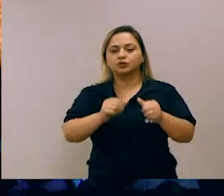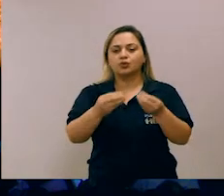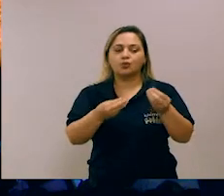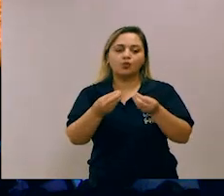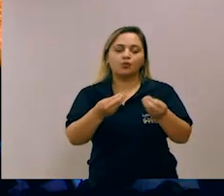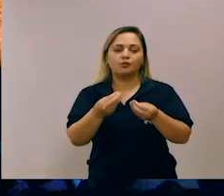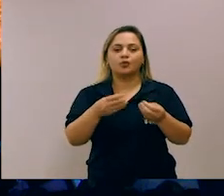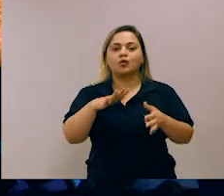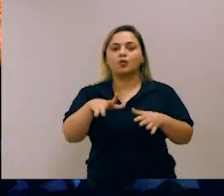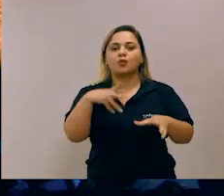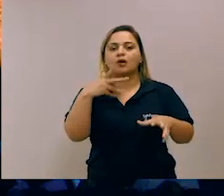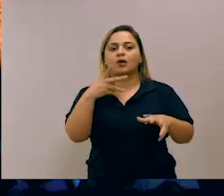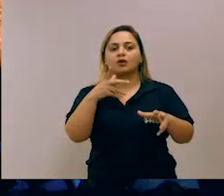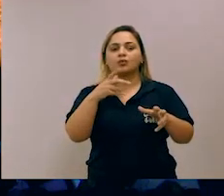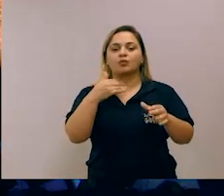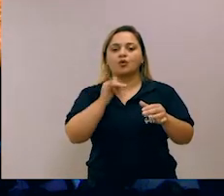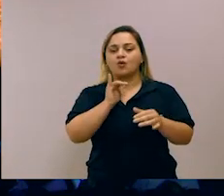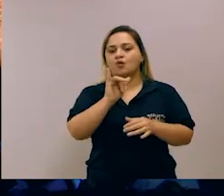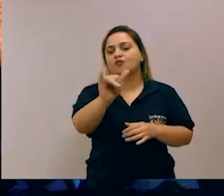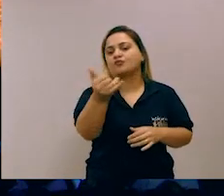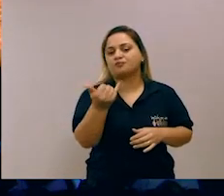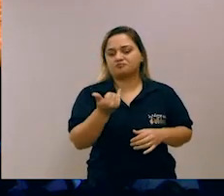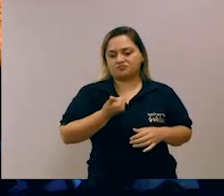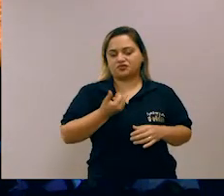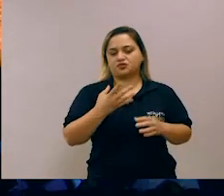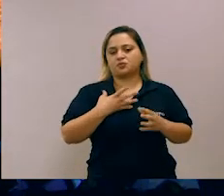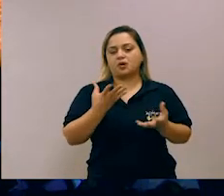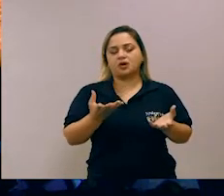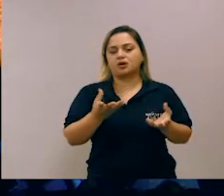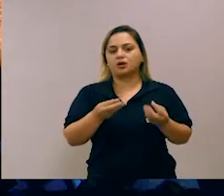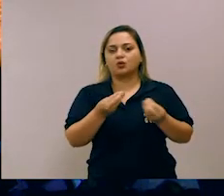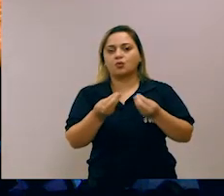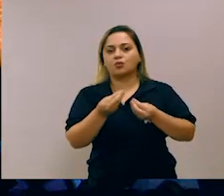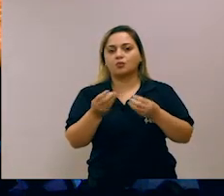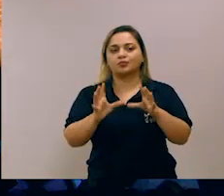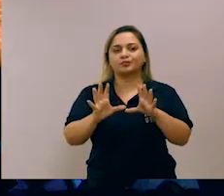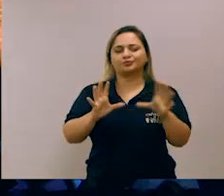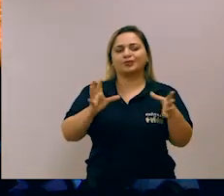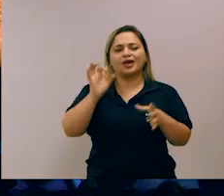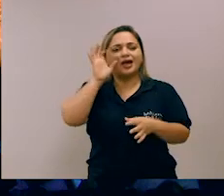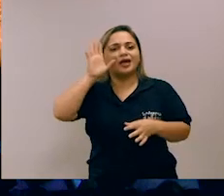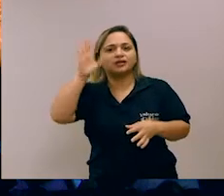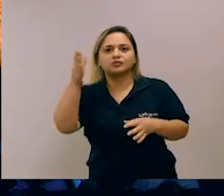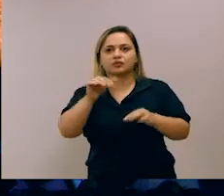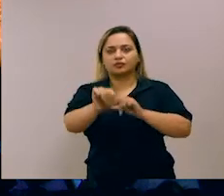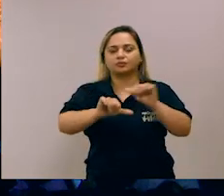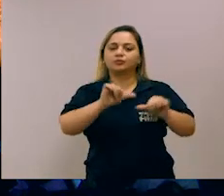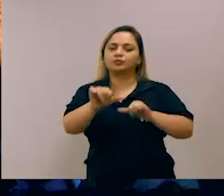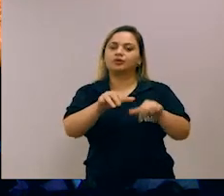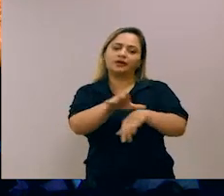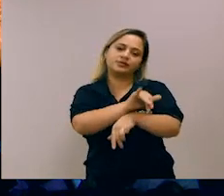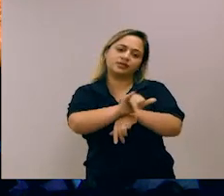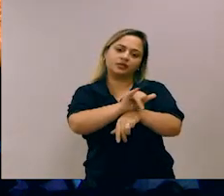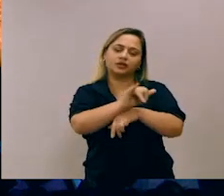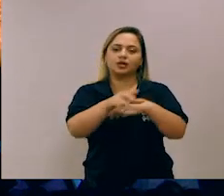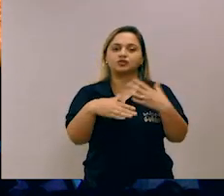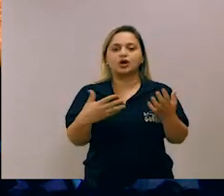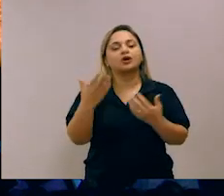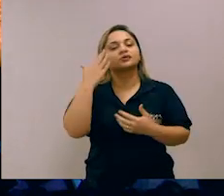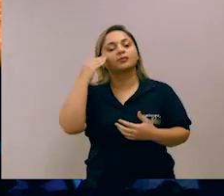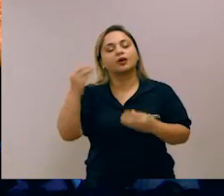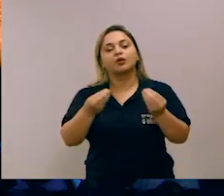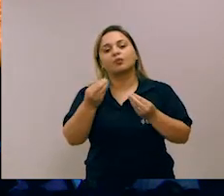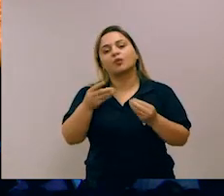the headquarters, do you carry out a balance? Do you give feedback about the data? When do you decide to change